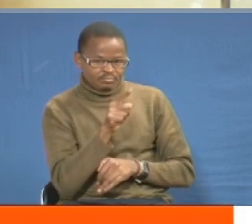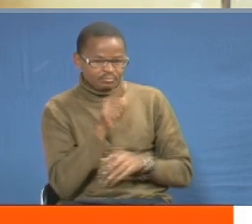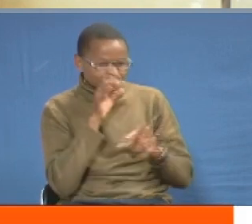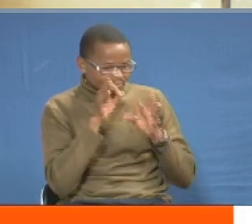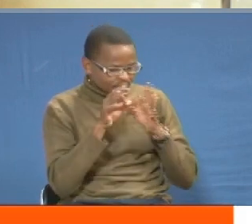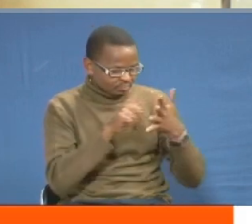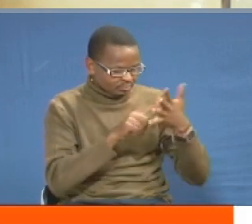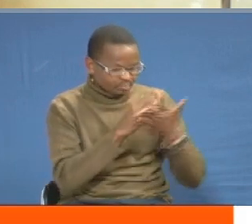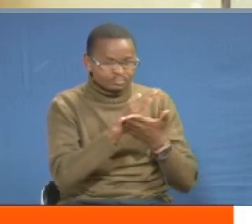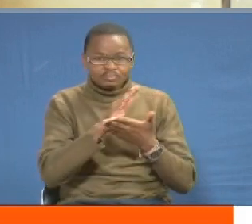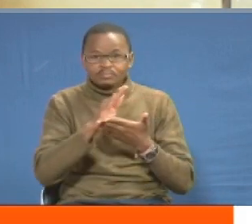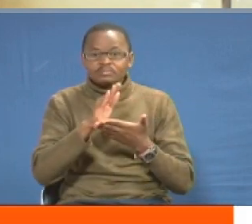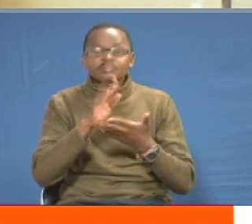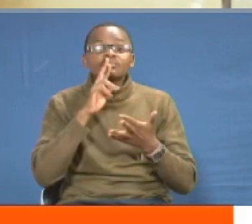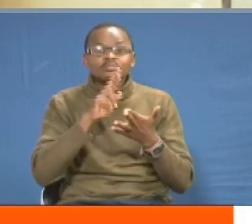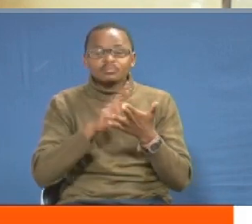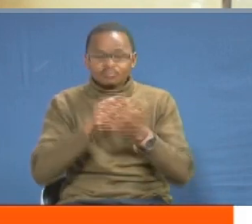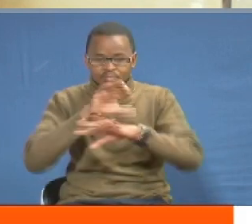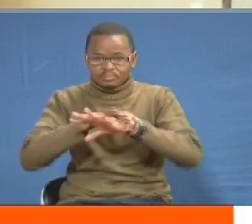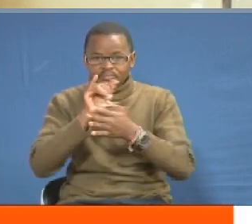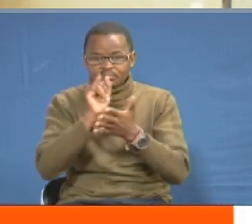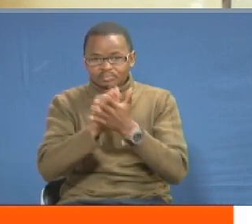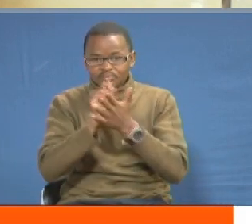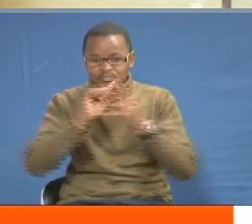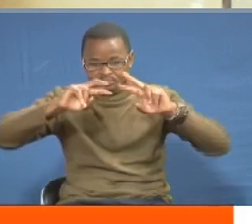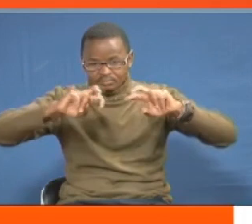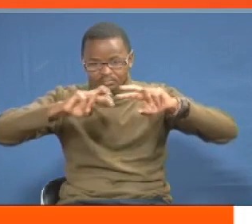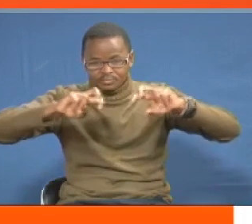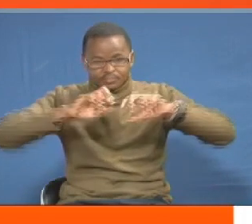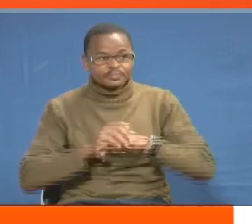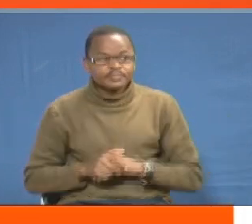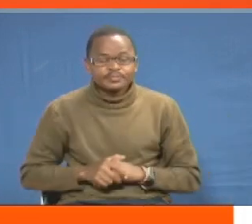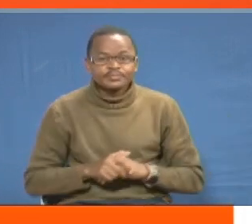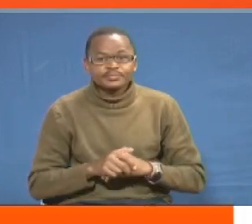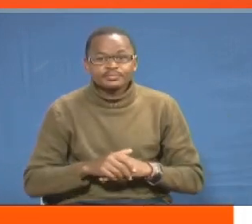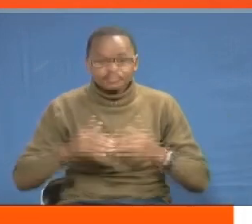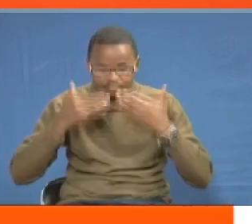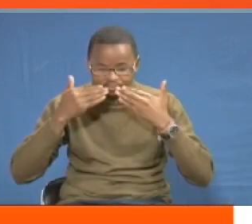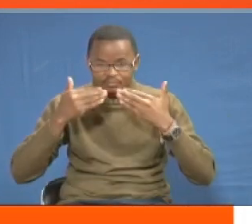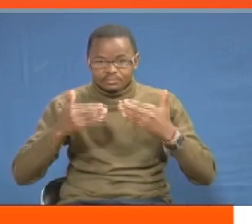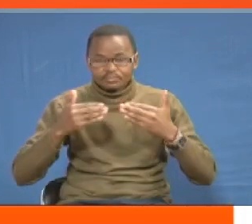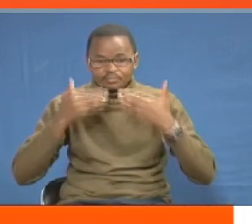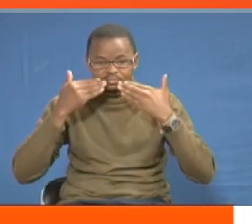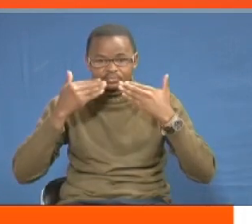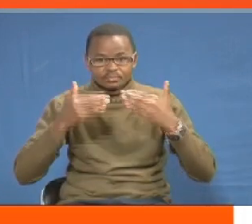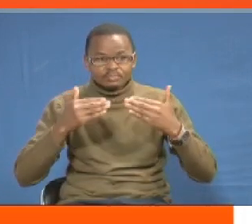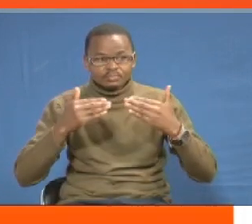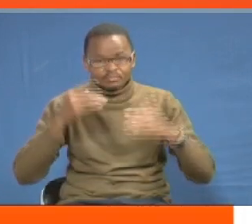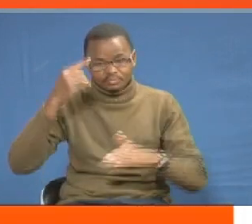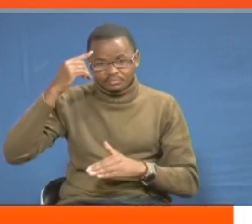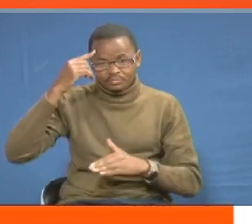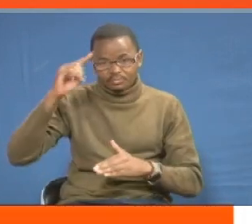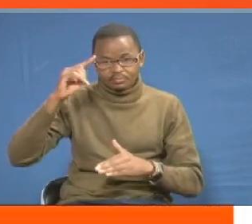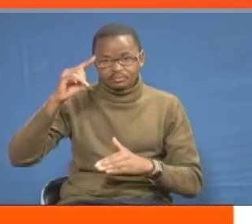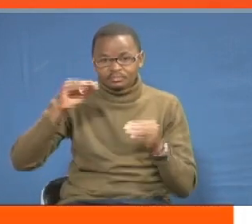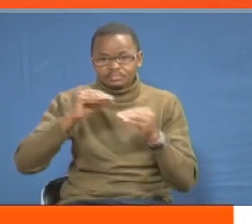kindly elaborate, what are some of the findings that you found out in that particular research? Yeah, thank you. ActionAid